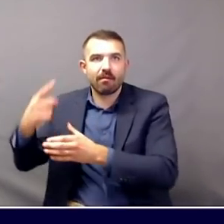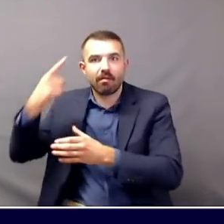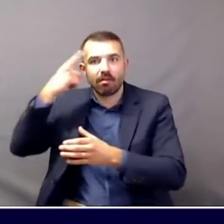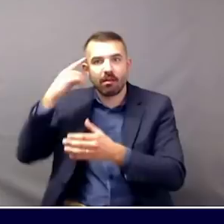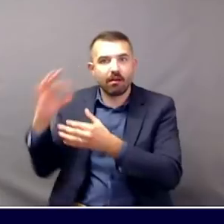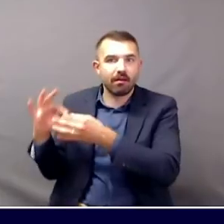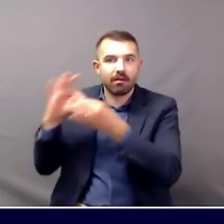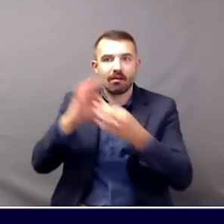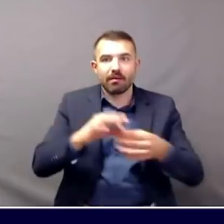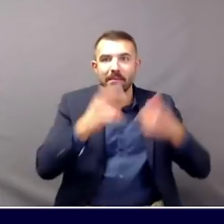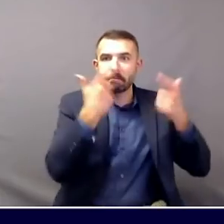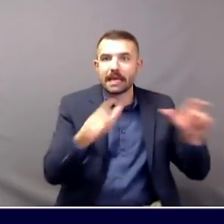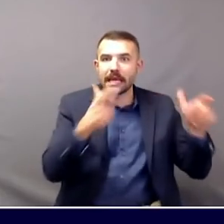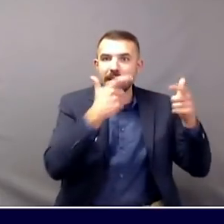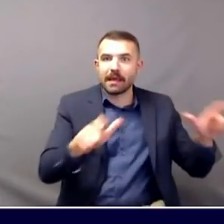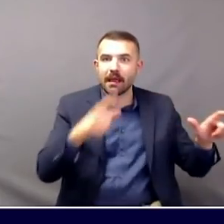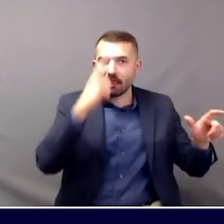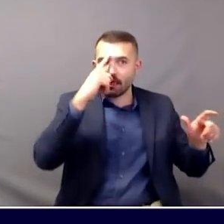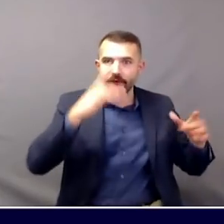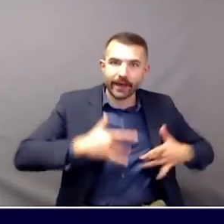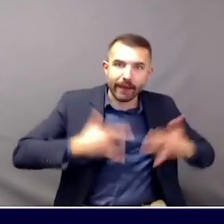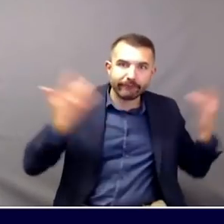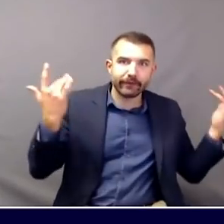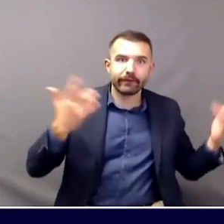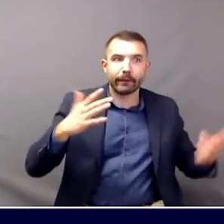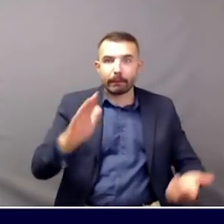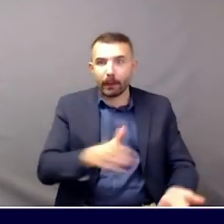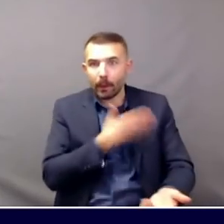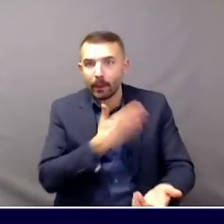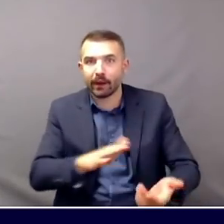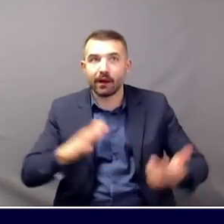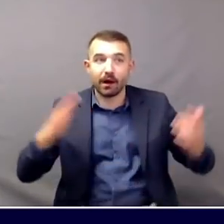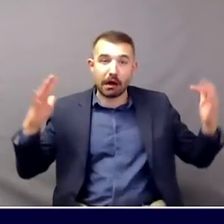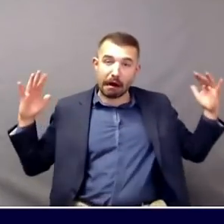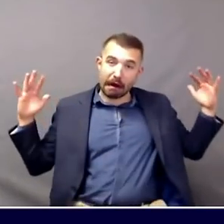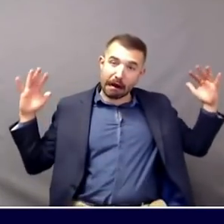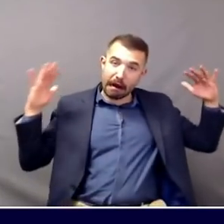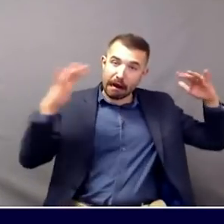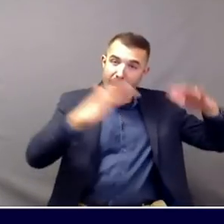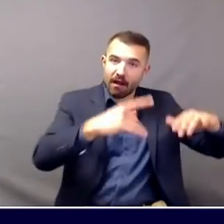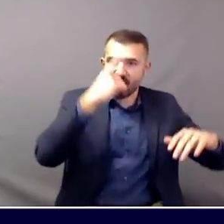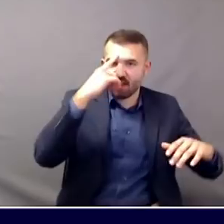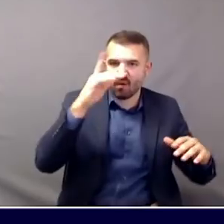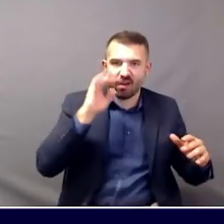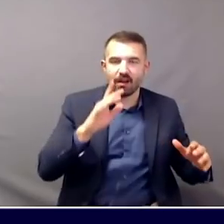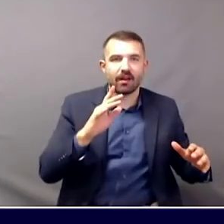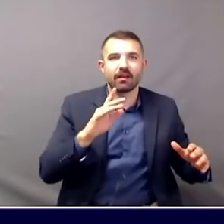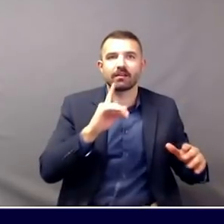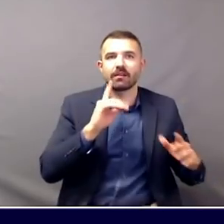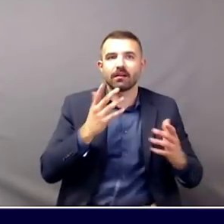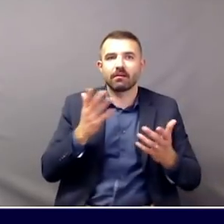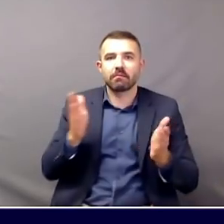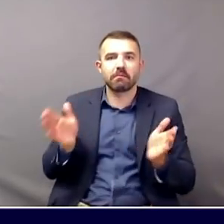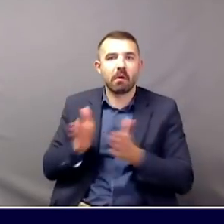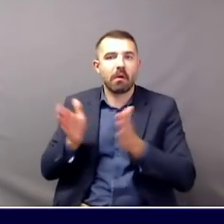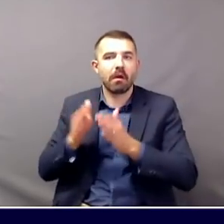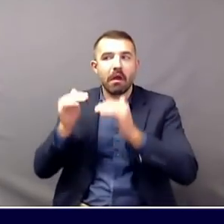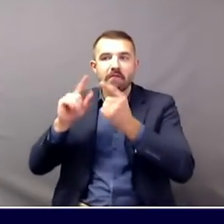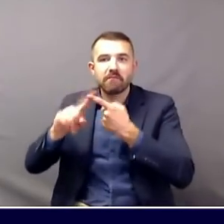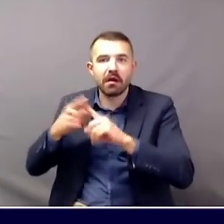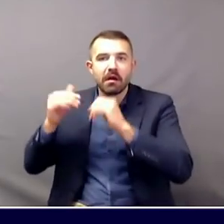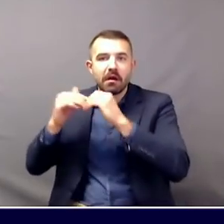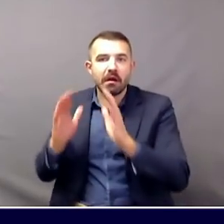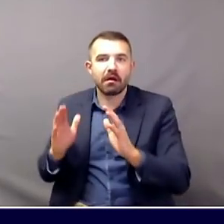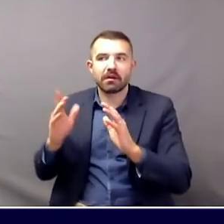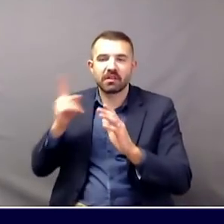sporting events. I'm not going to any large gathering. I should be fine. But now, of course, we're seeing that that's not the case. That's one